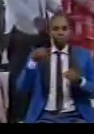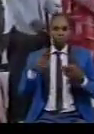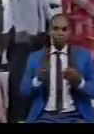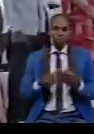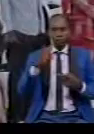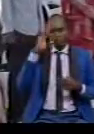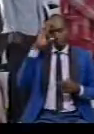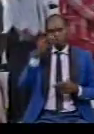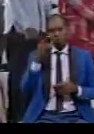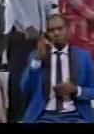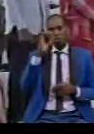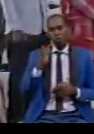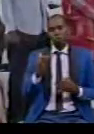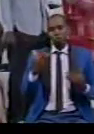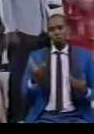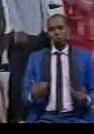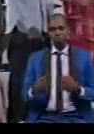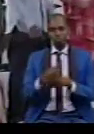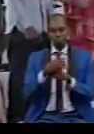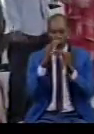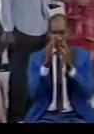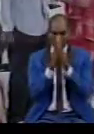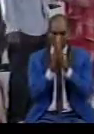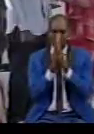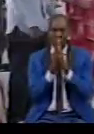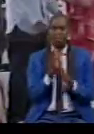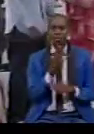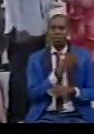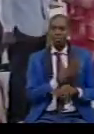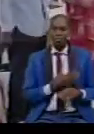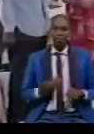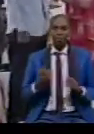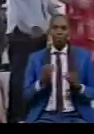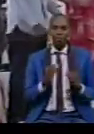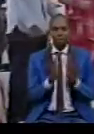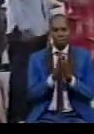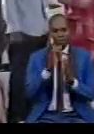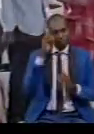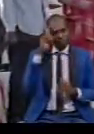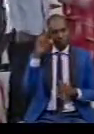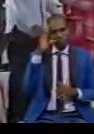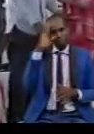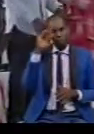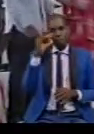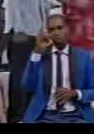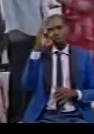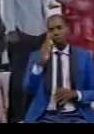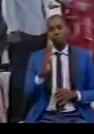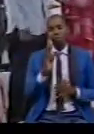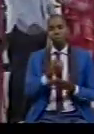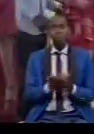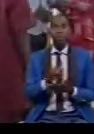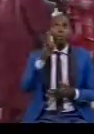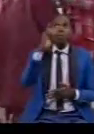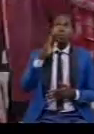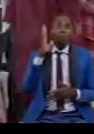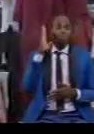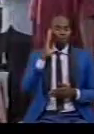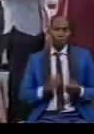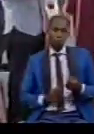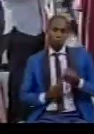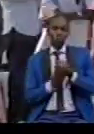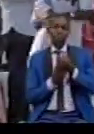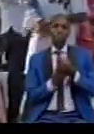back home, and before you do anything, if you're taking a glass of water, you open the gate. Behold, I give unto you